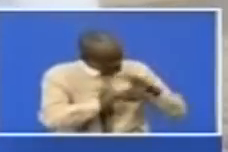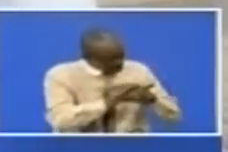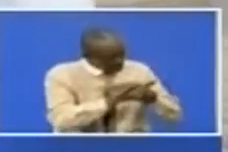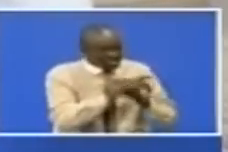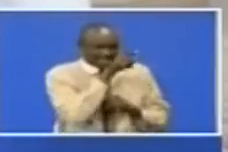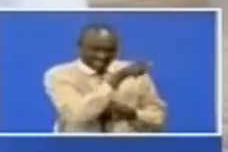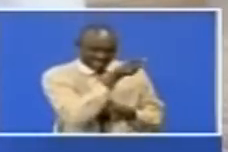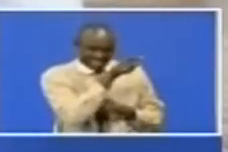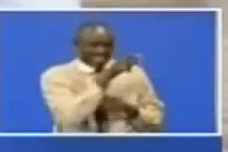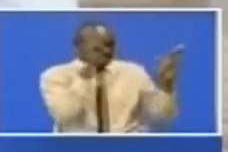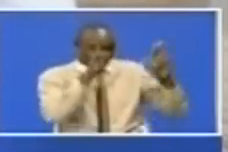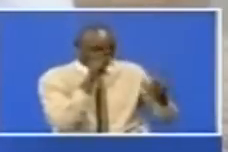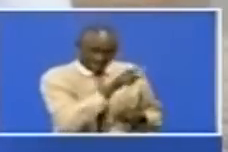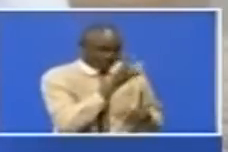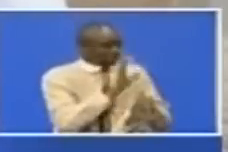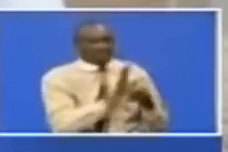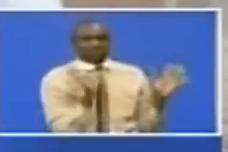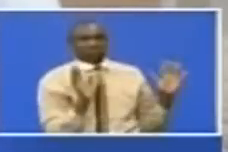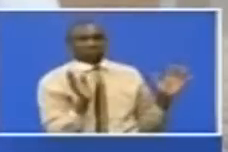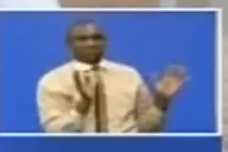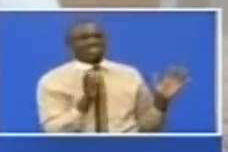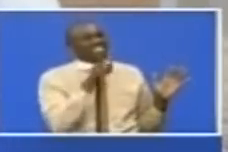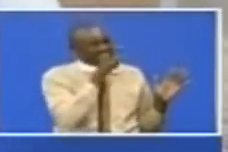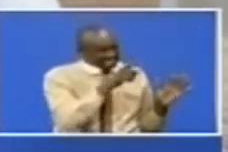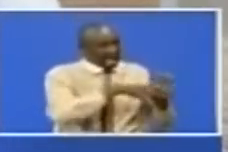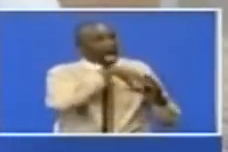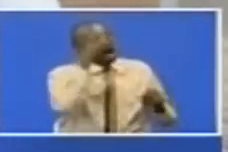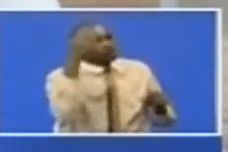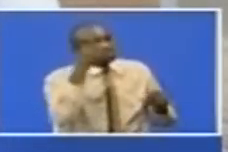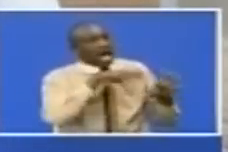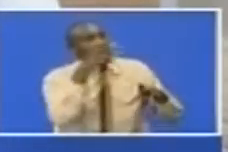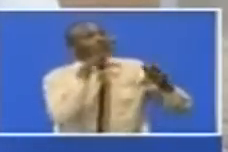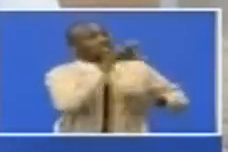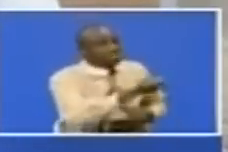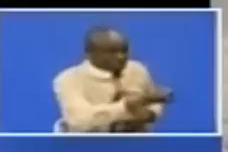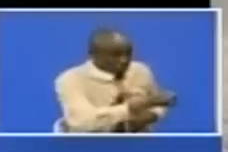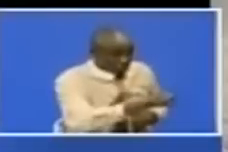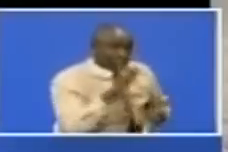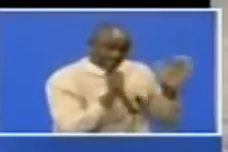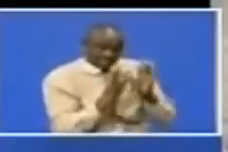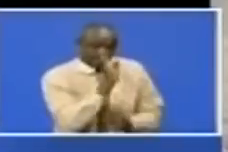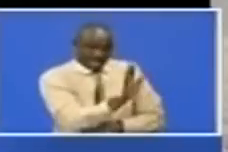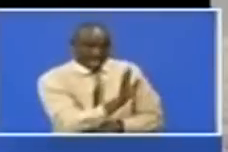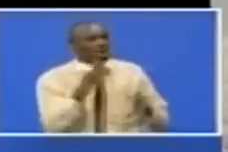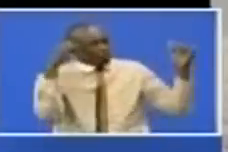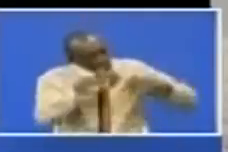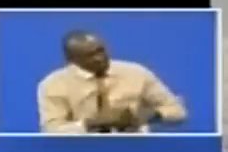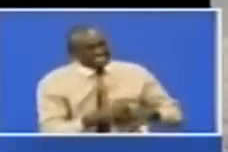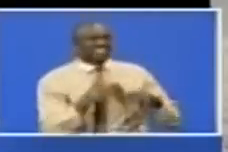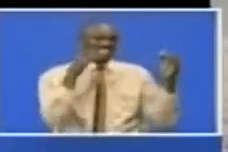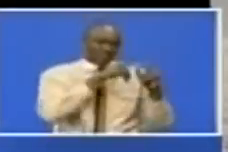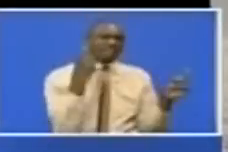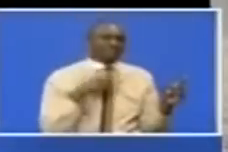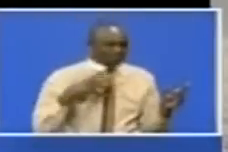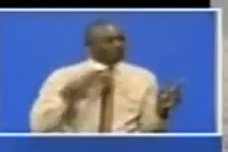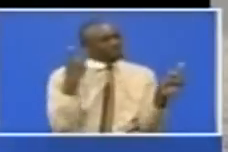Glory Ministries International is not a church. It is an outreach. An outreach right. ministry that is holding conferences and seminars. So